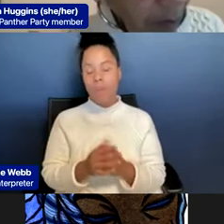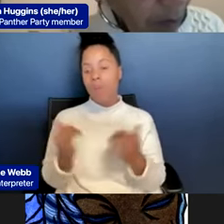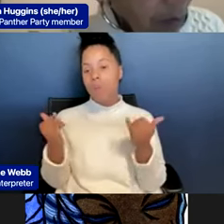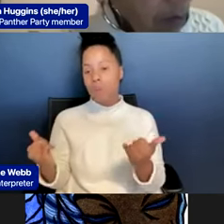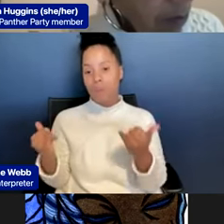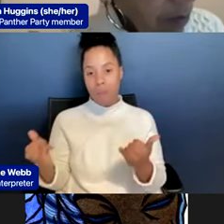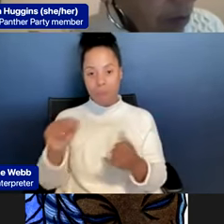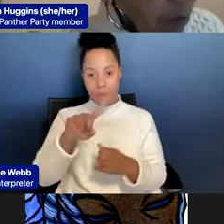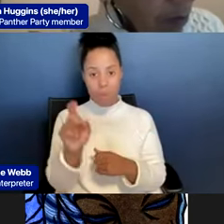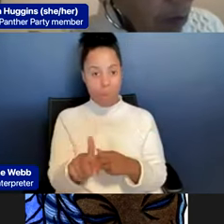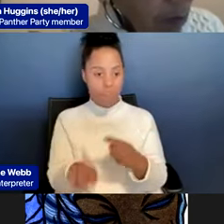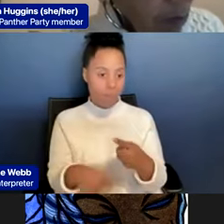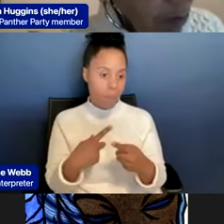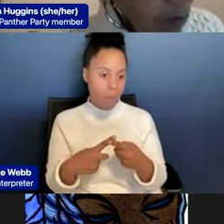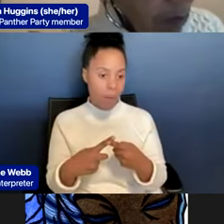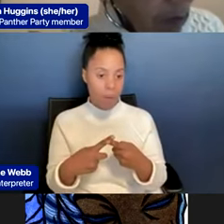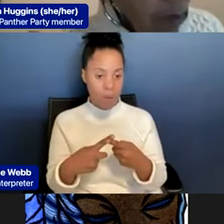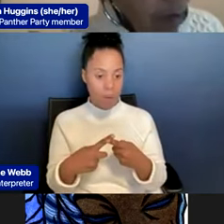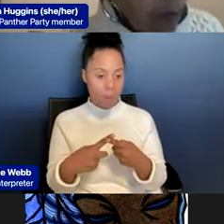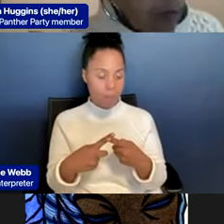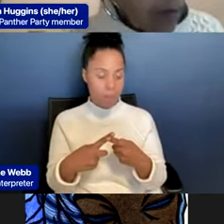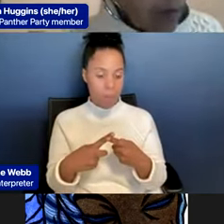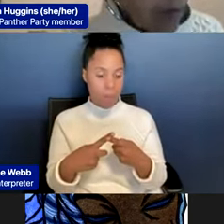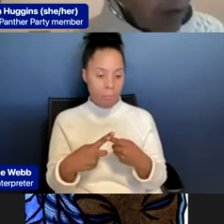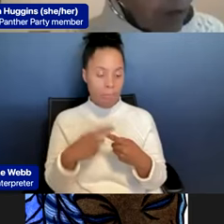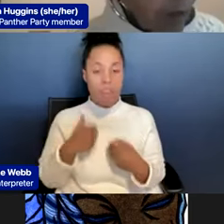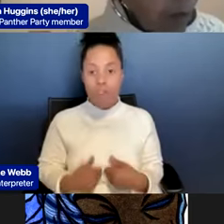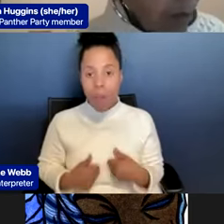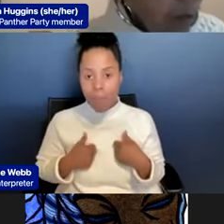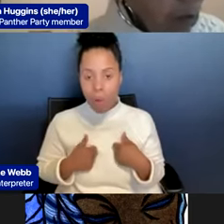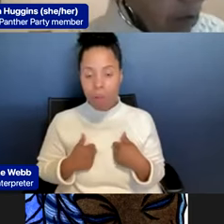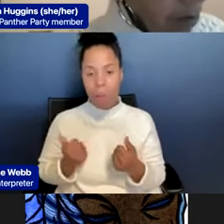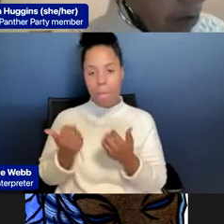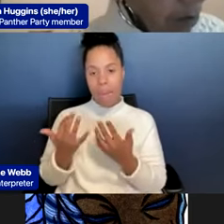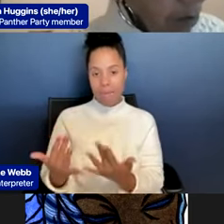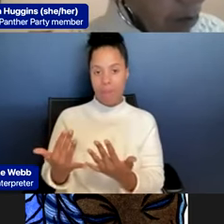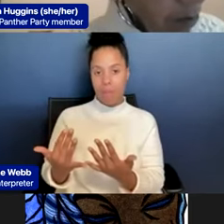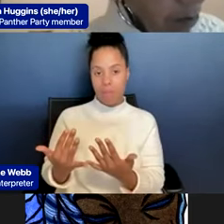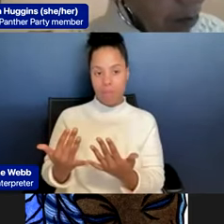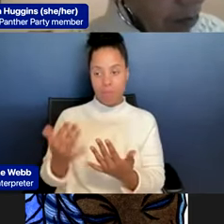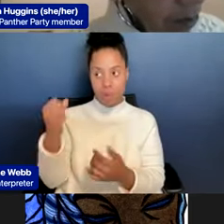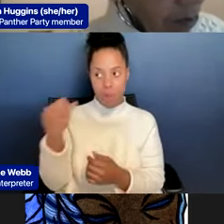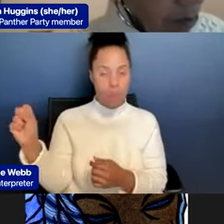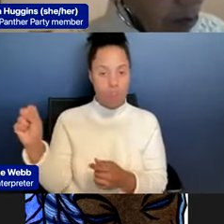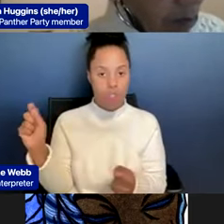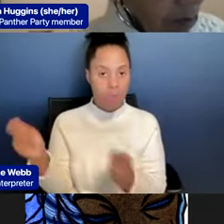around the survival pending revolution is also a question that allows for the question of